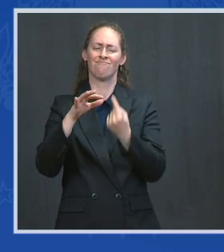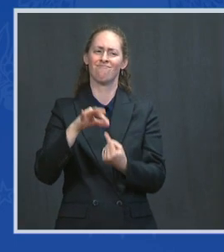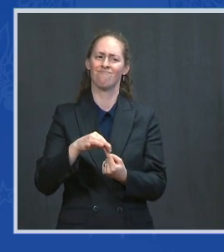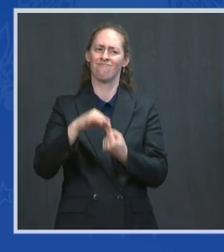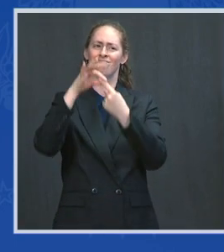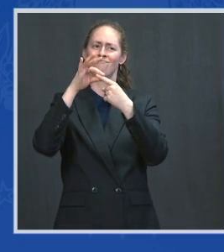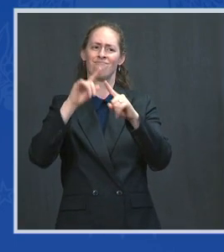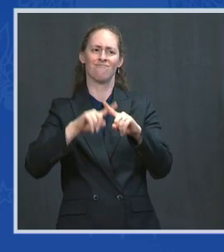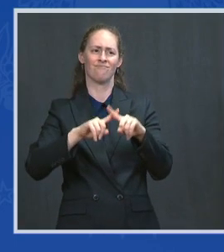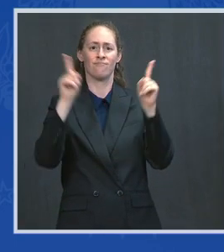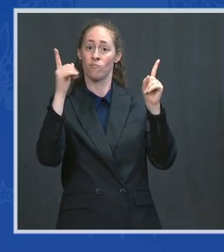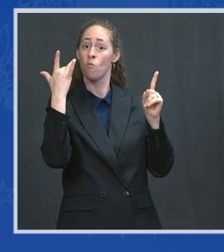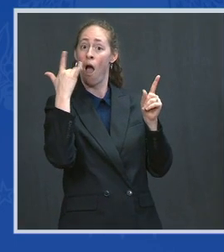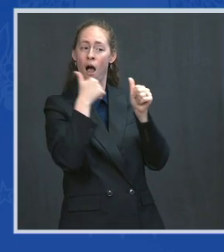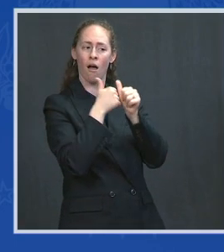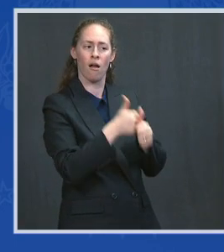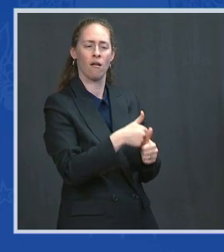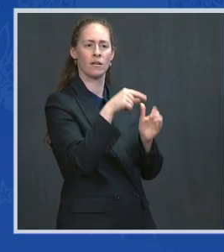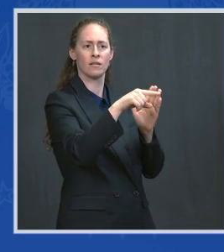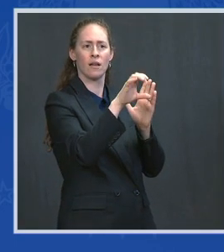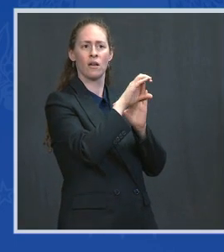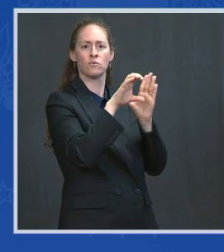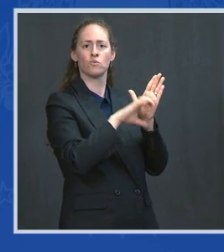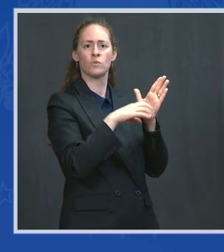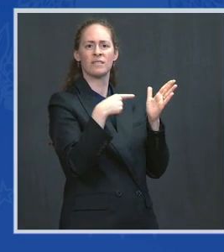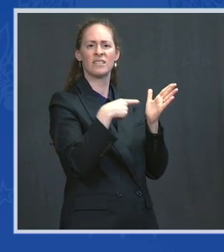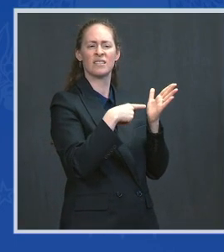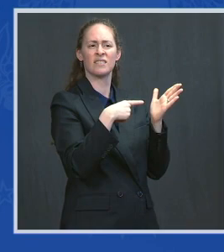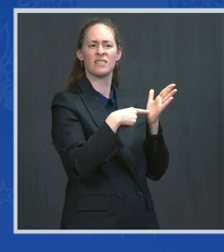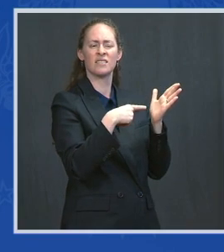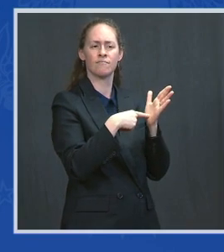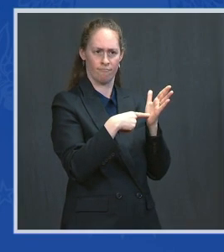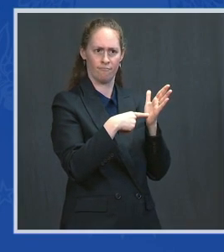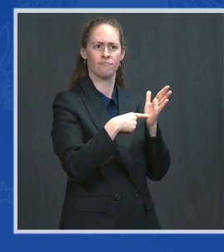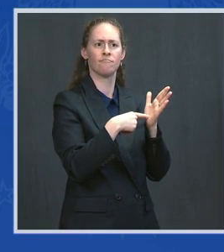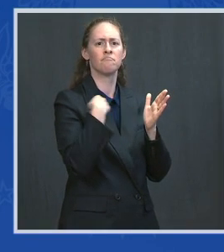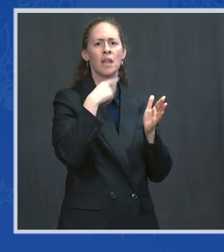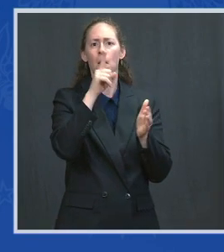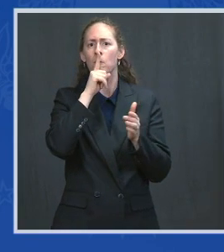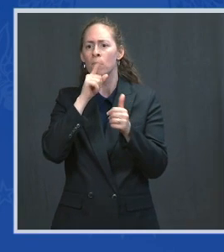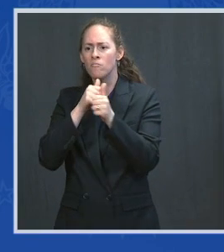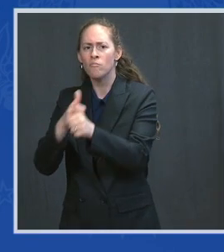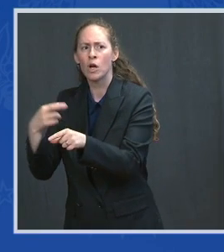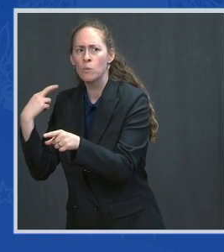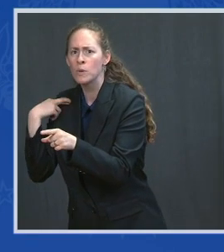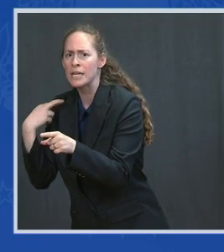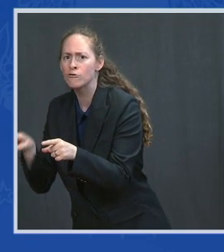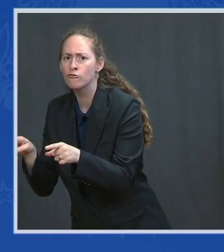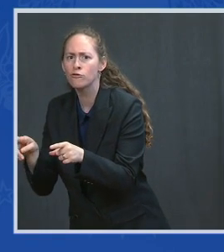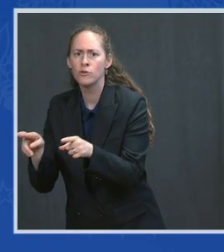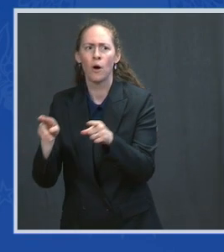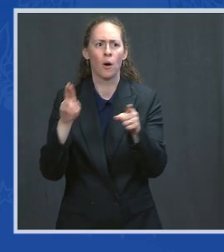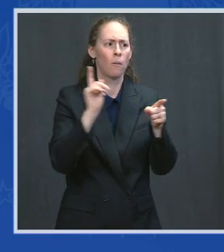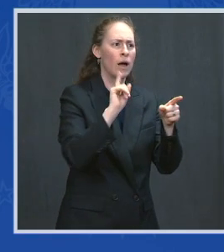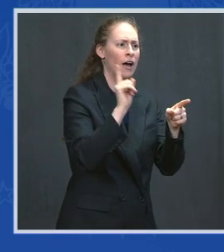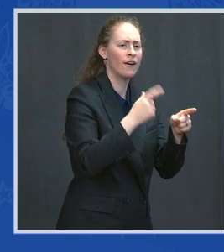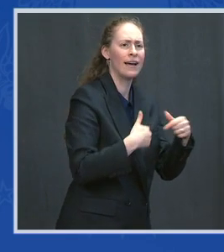an ethnicity, not a religion, not a geography, of a document.